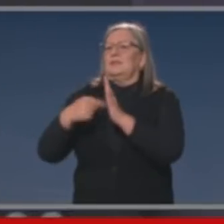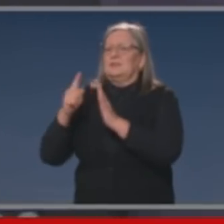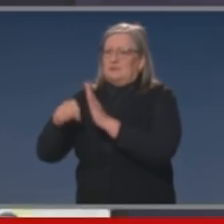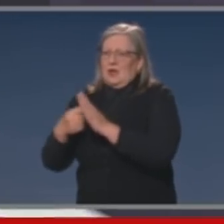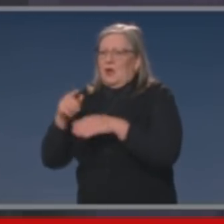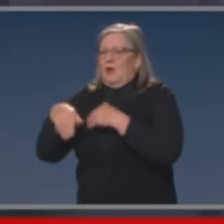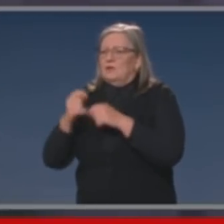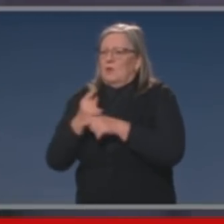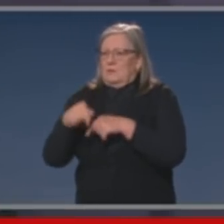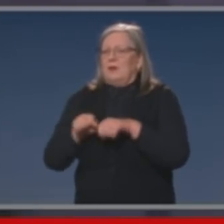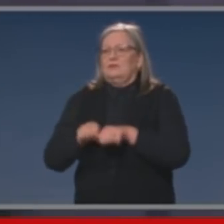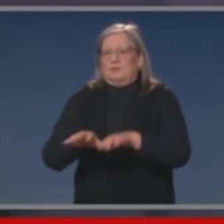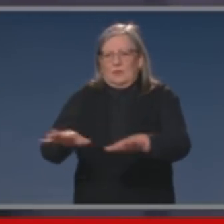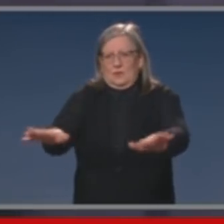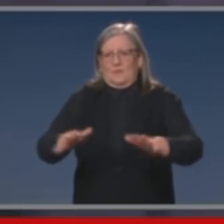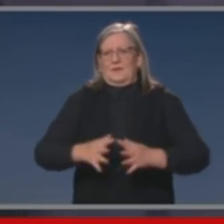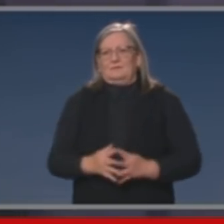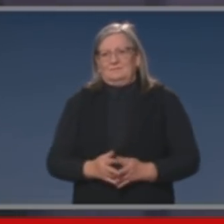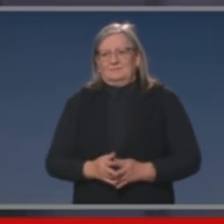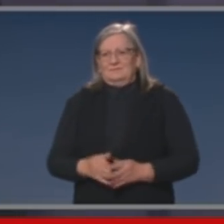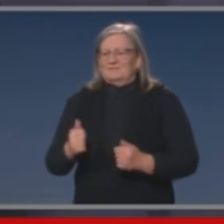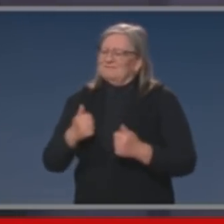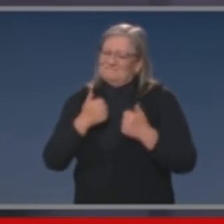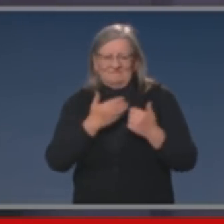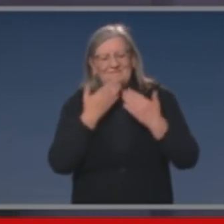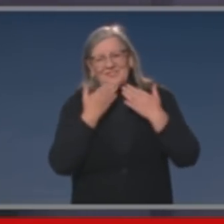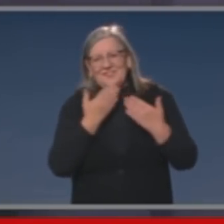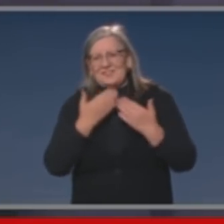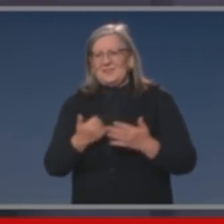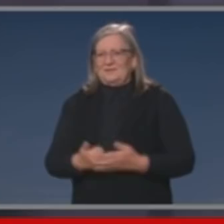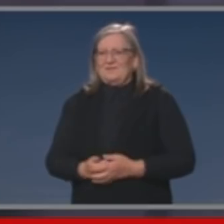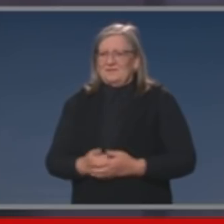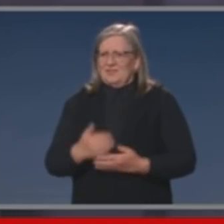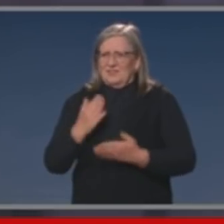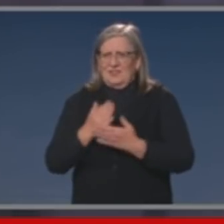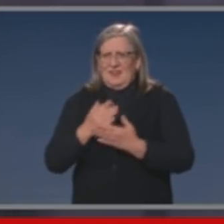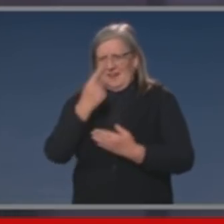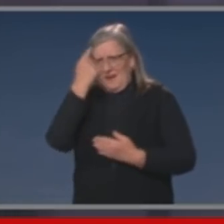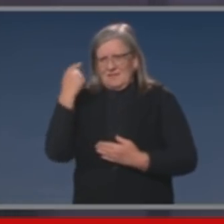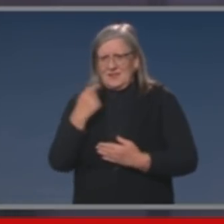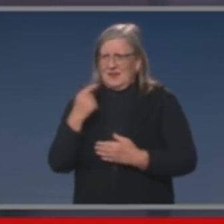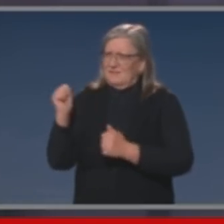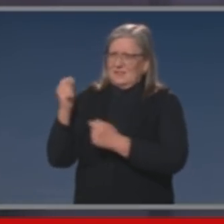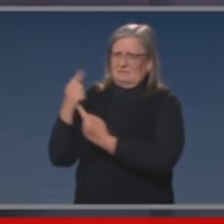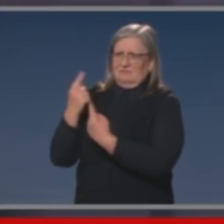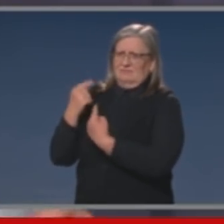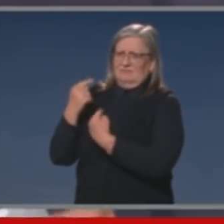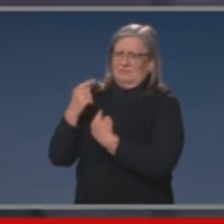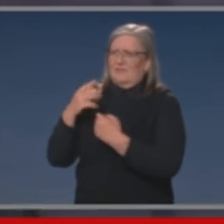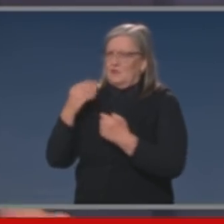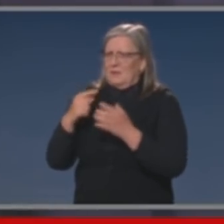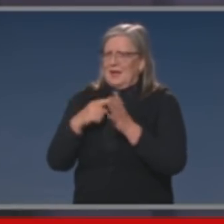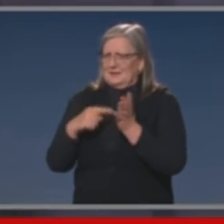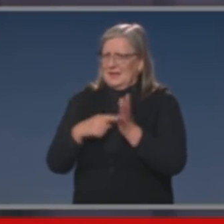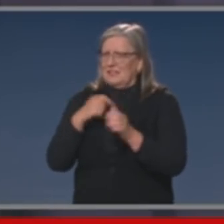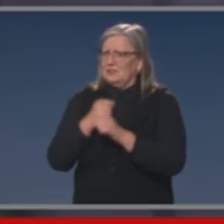Within the last half an hour, the ATAGI advice has arrived with the Minister. They are an advisory group to the Federal Minister for Health, and that